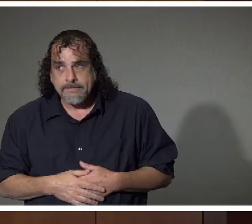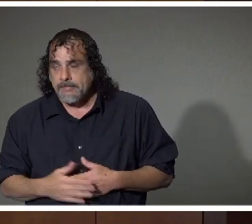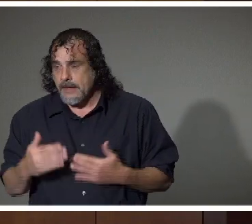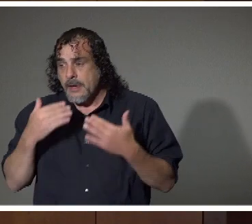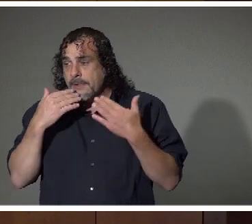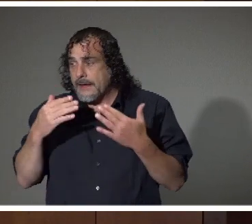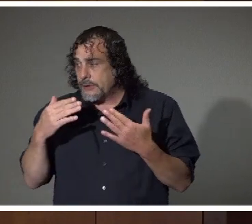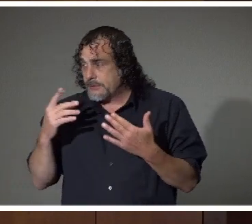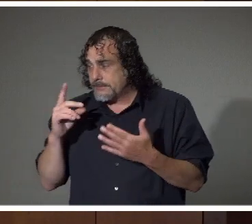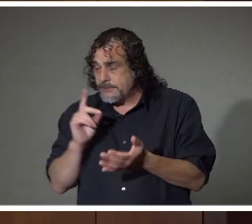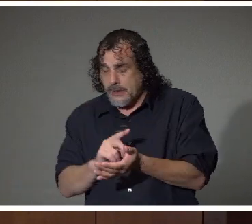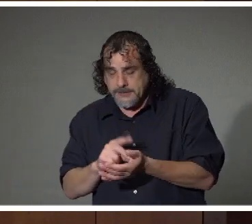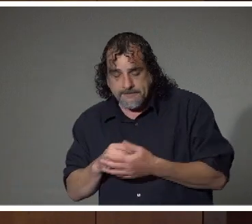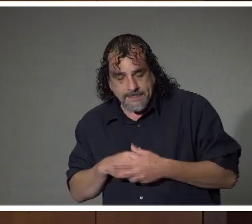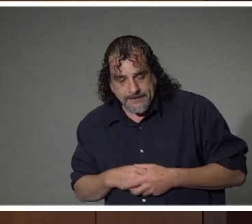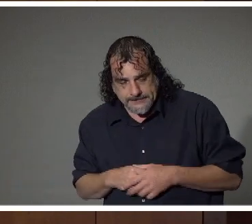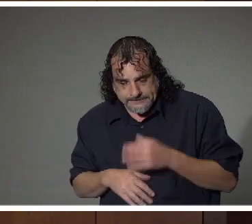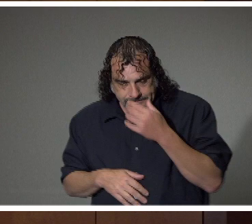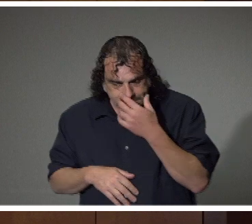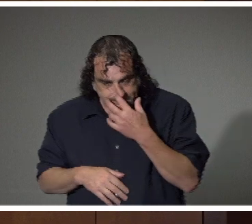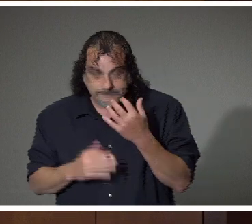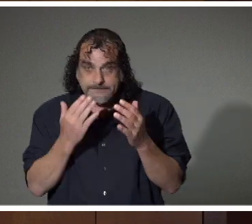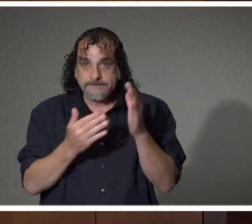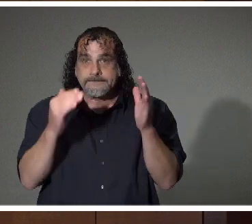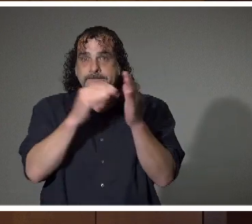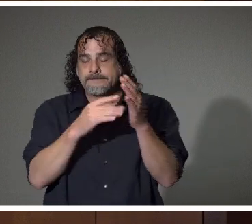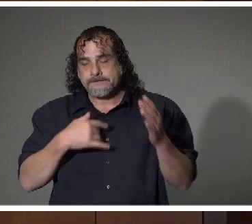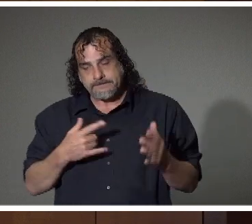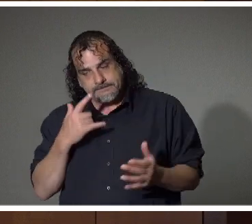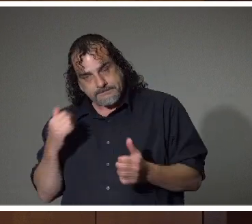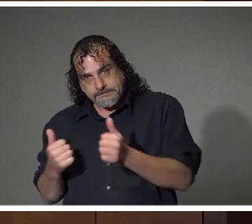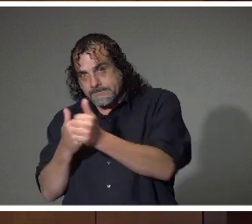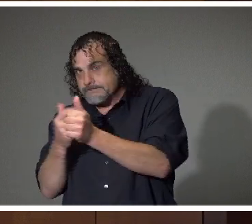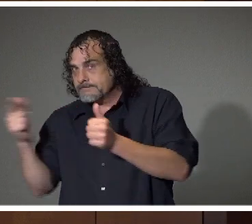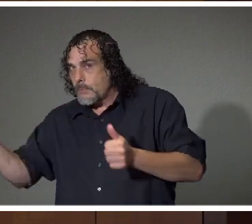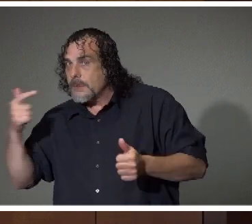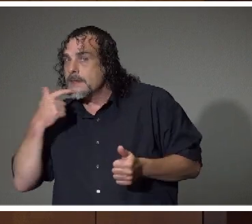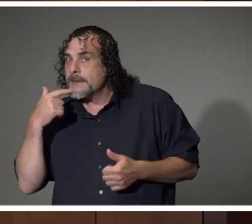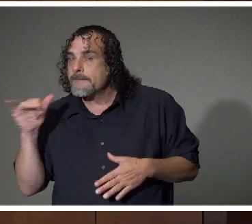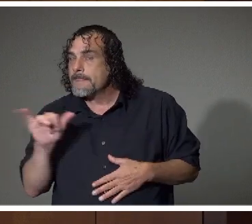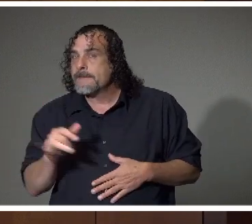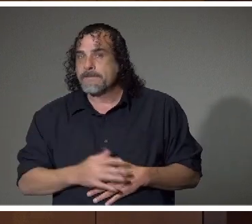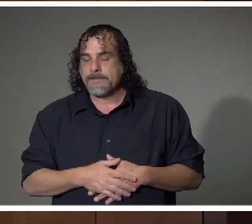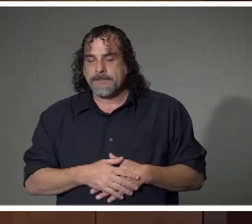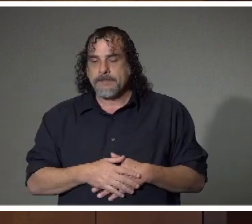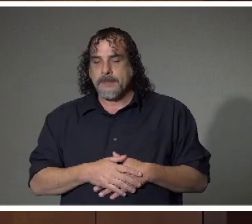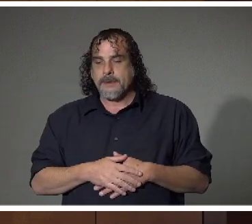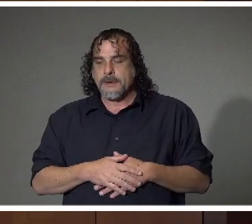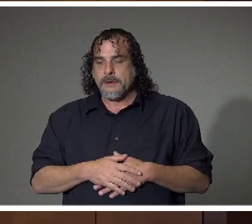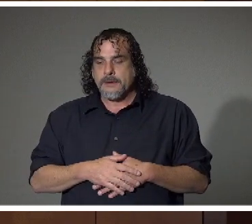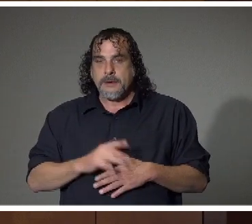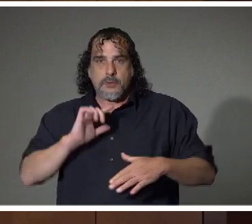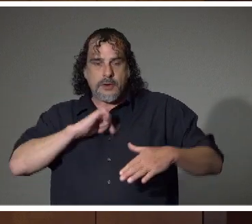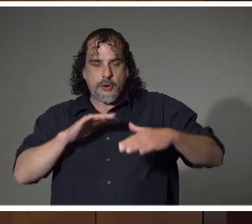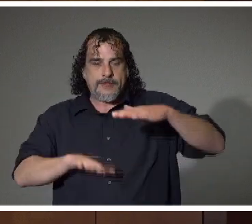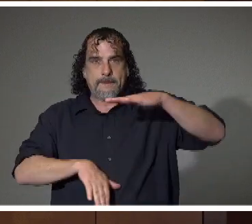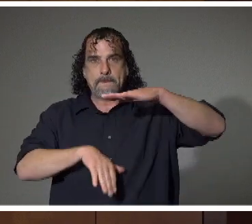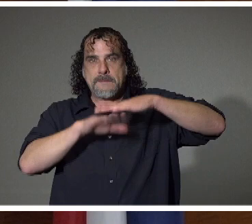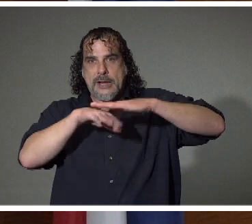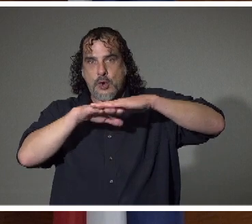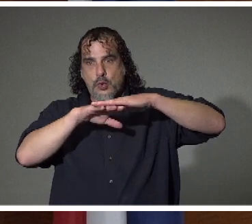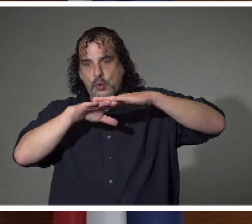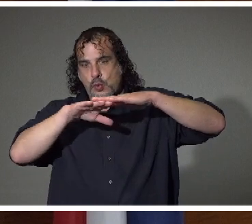Dobbs. And again, I want to reiterate what Dr. Dobbs said. We are in the middle of our